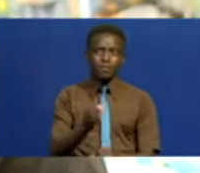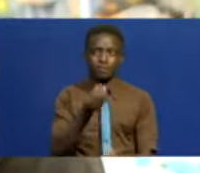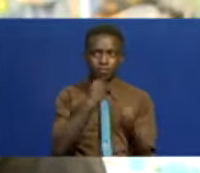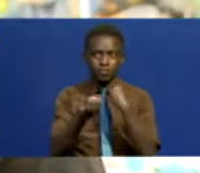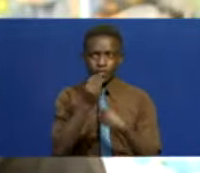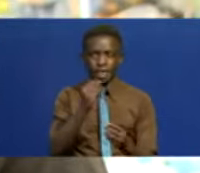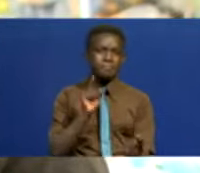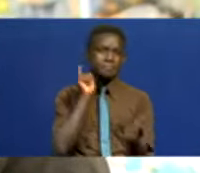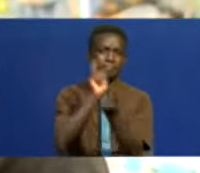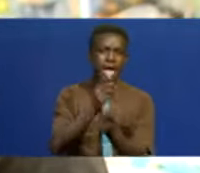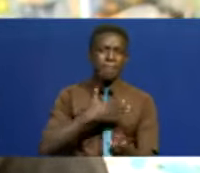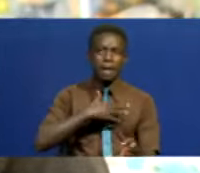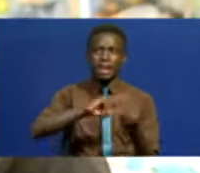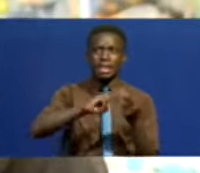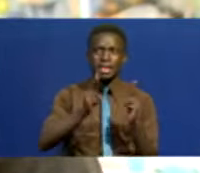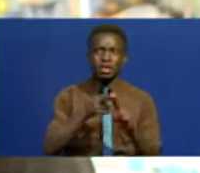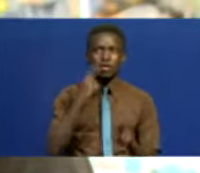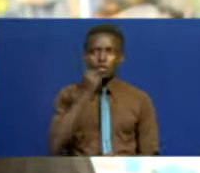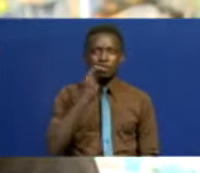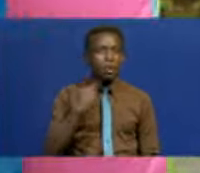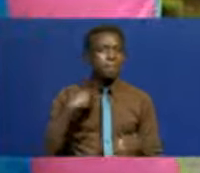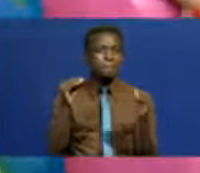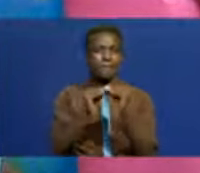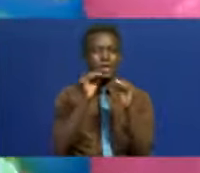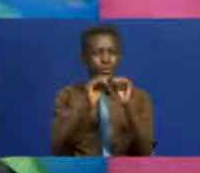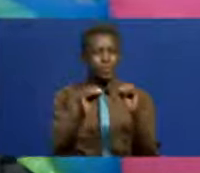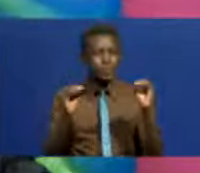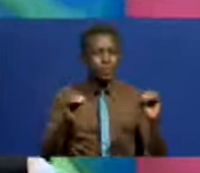my relatives, which I've not been able to throughout the year.